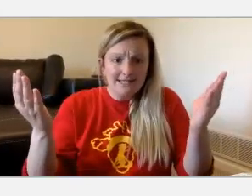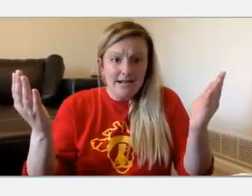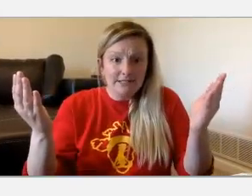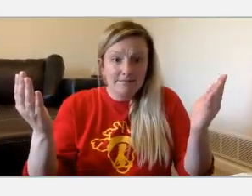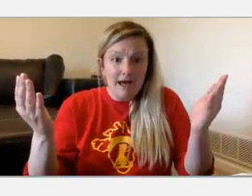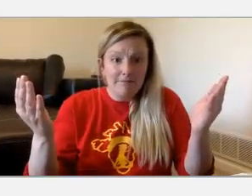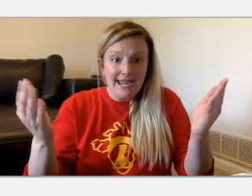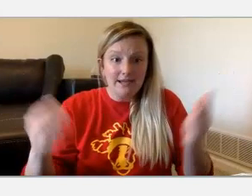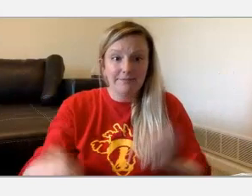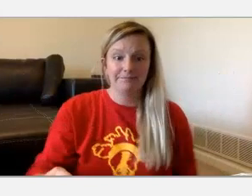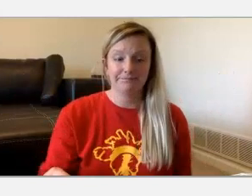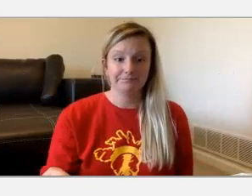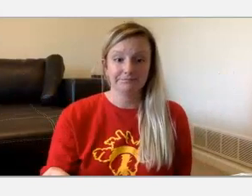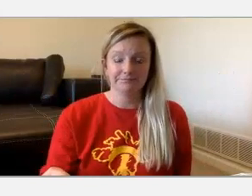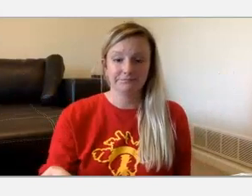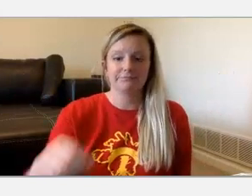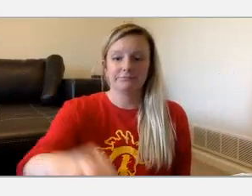What sound does a bell make?